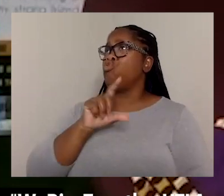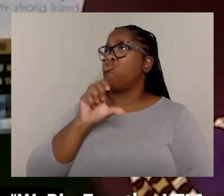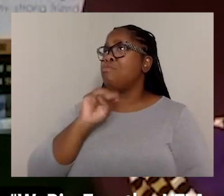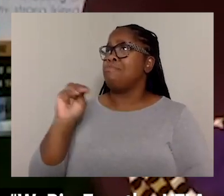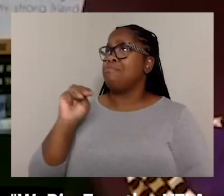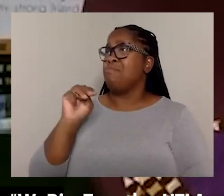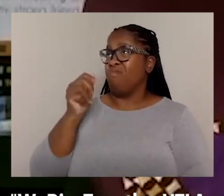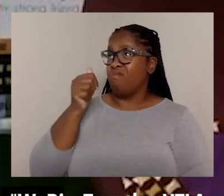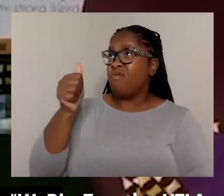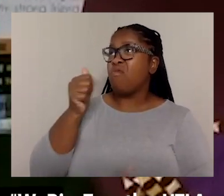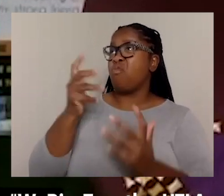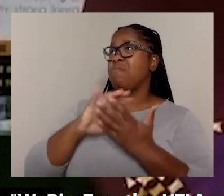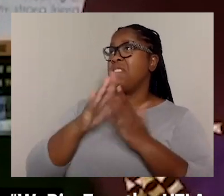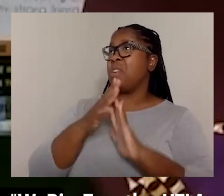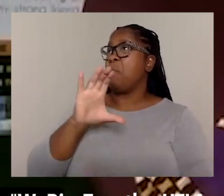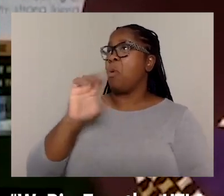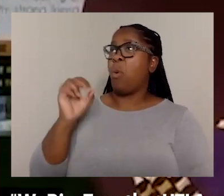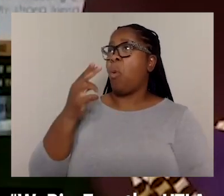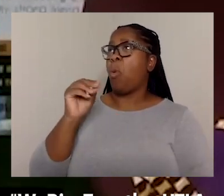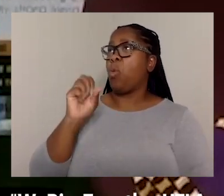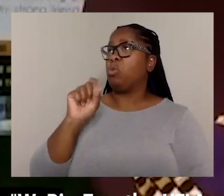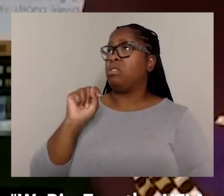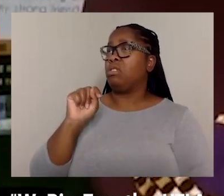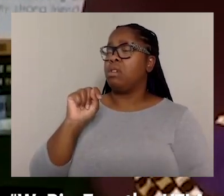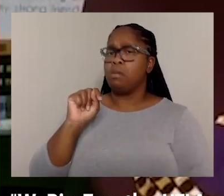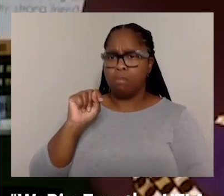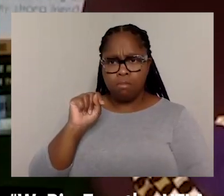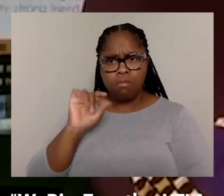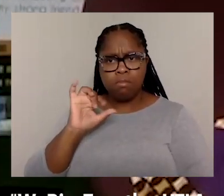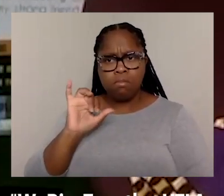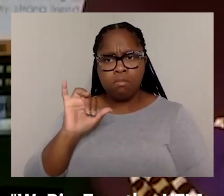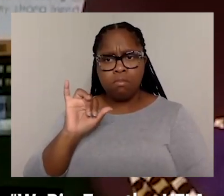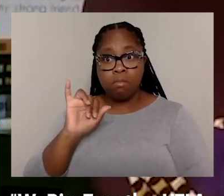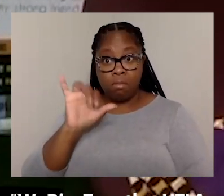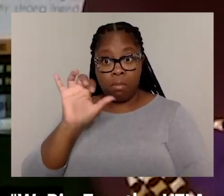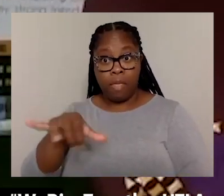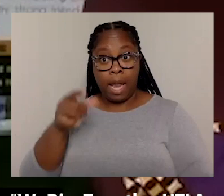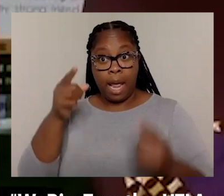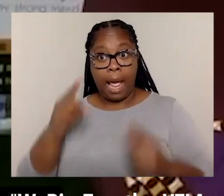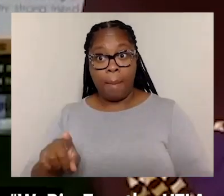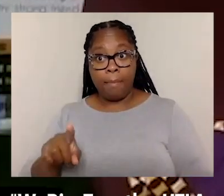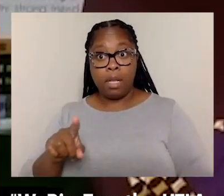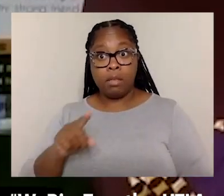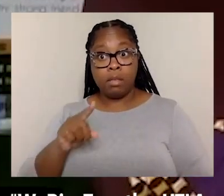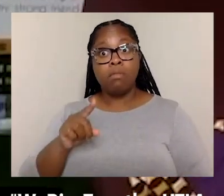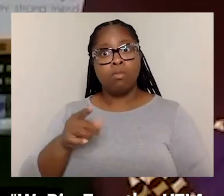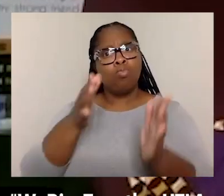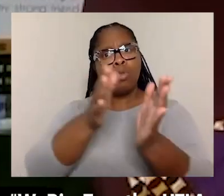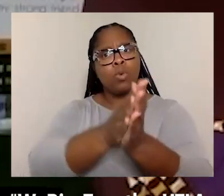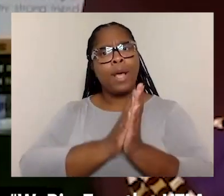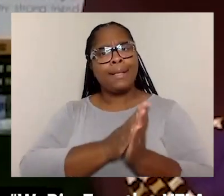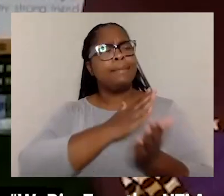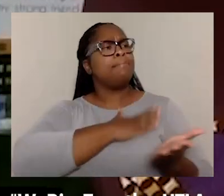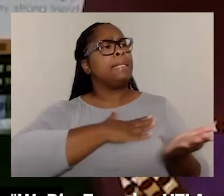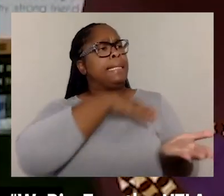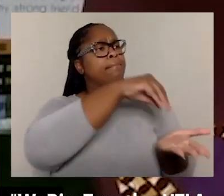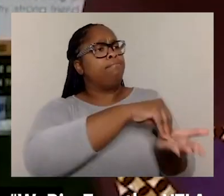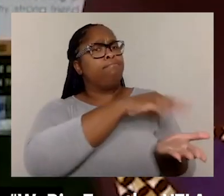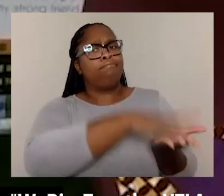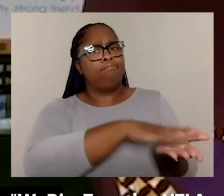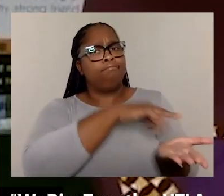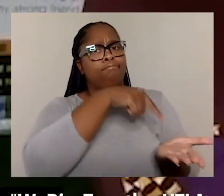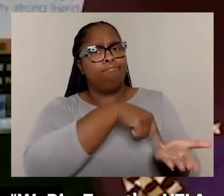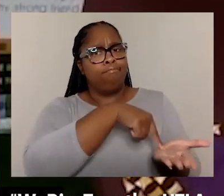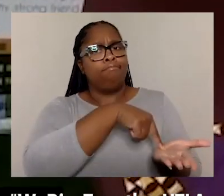Zooms. If this happens, ask for this directive to be put in writing and ask for